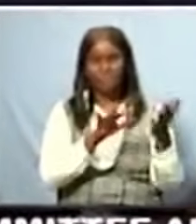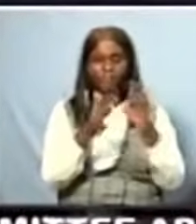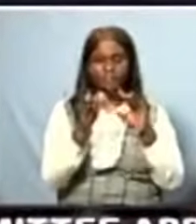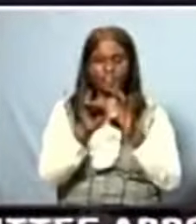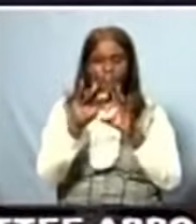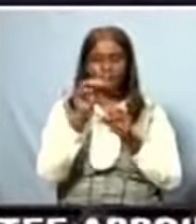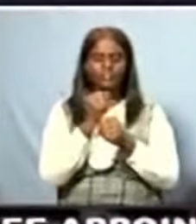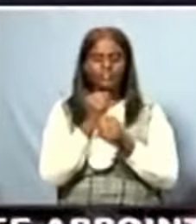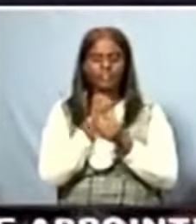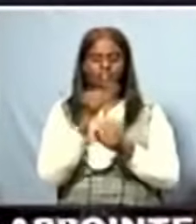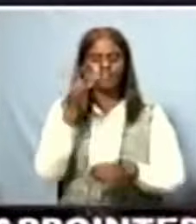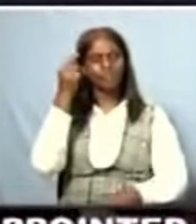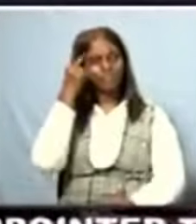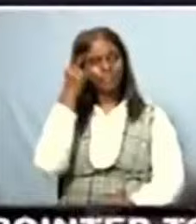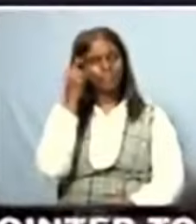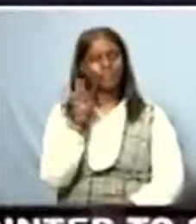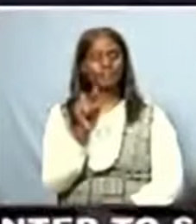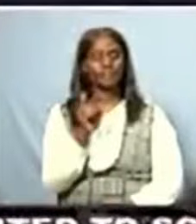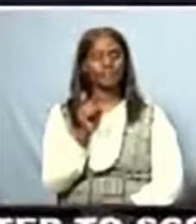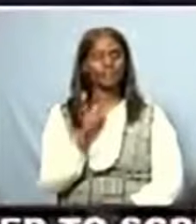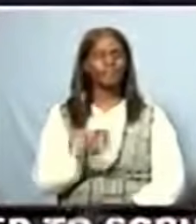the operations of government.